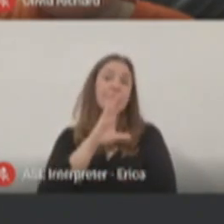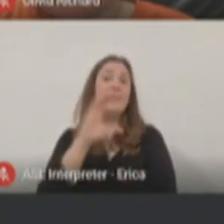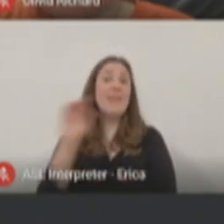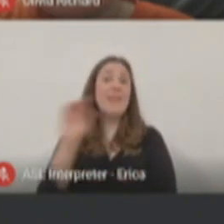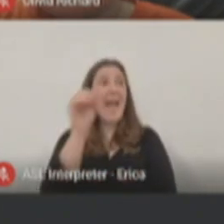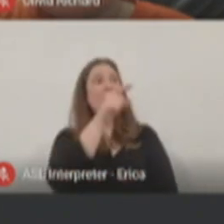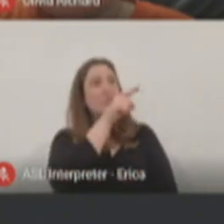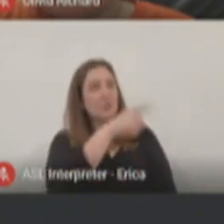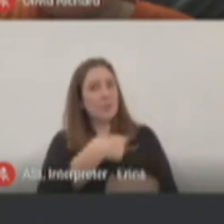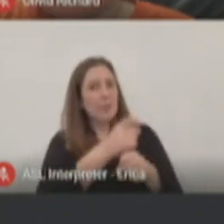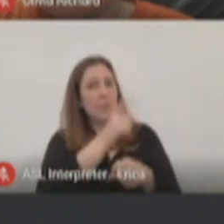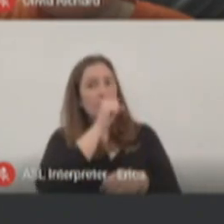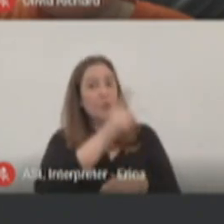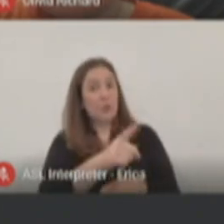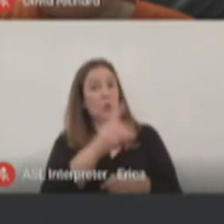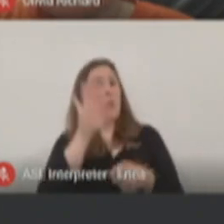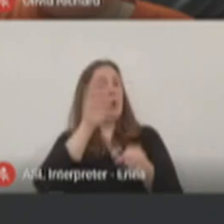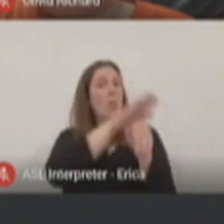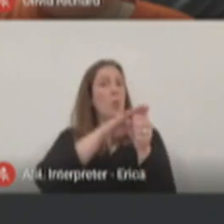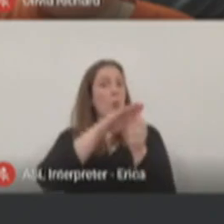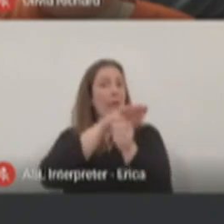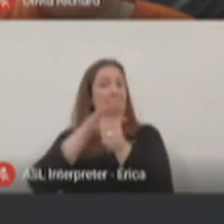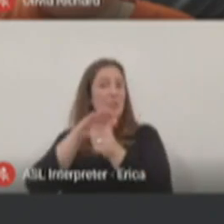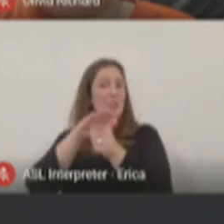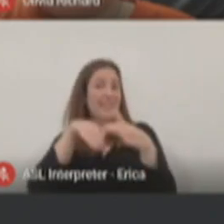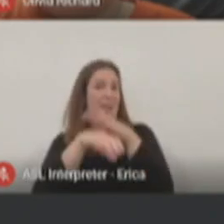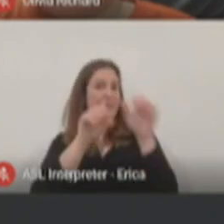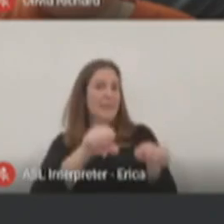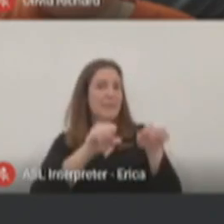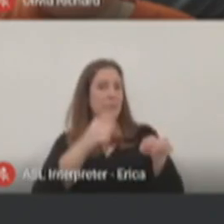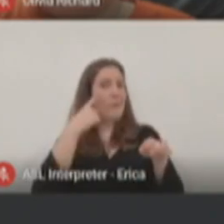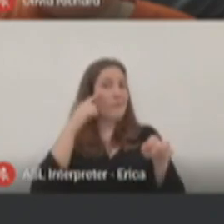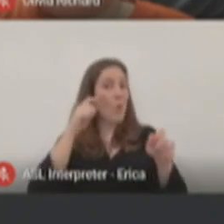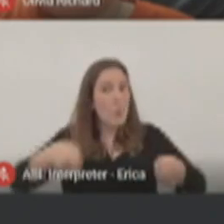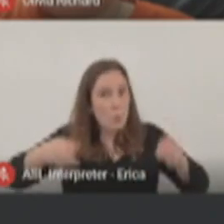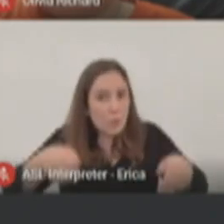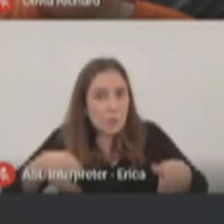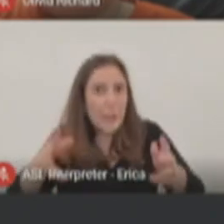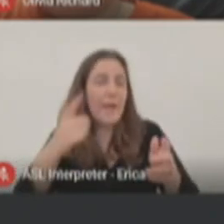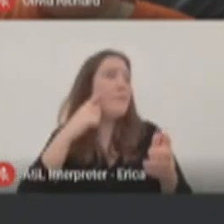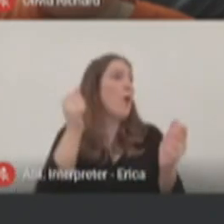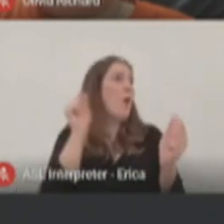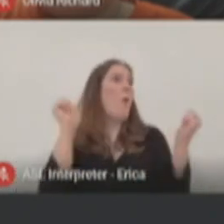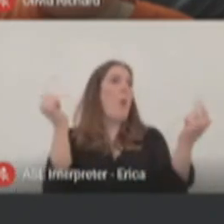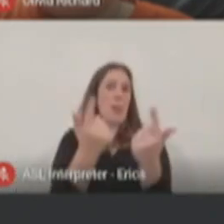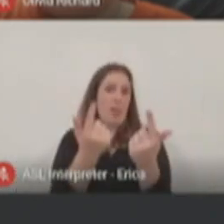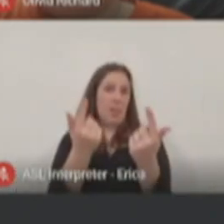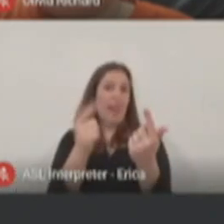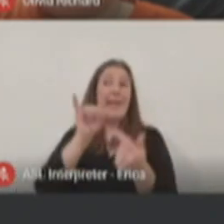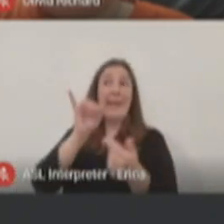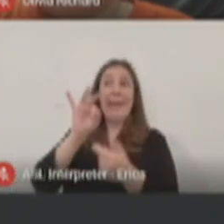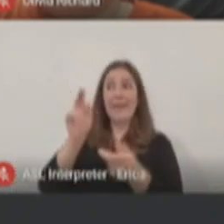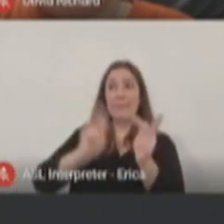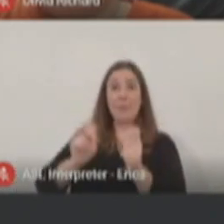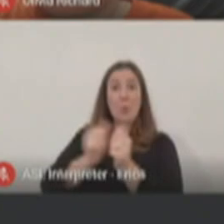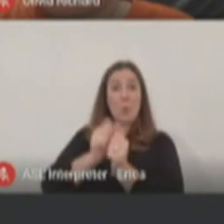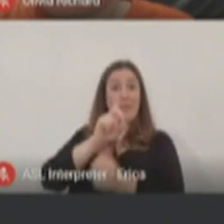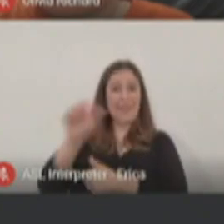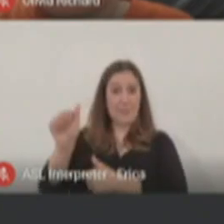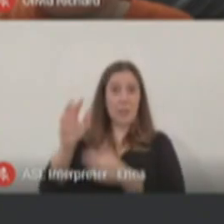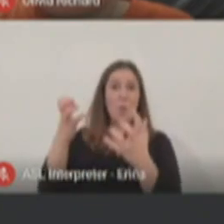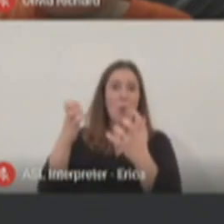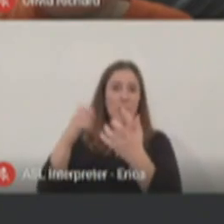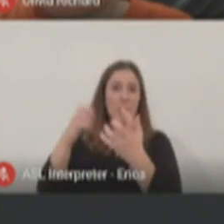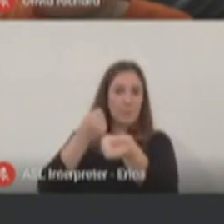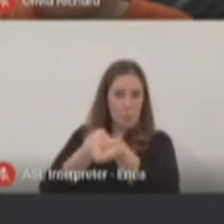are accessible, and that we're working to ensure that if locations need support to ensure people with disabilities can get access, that